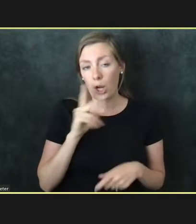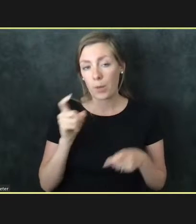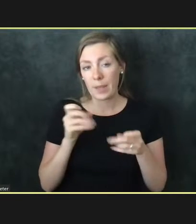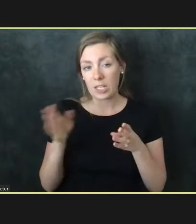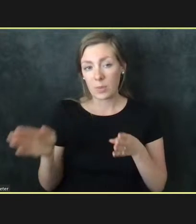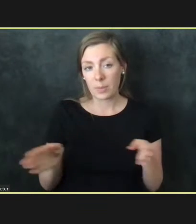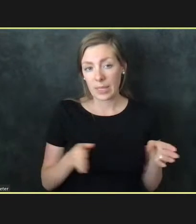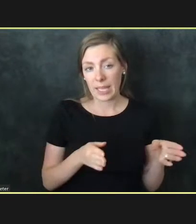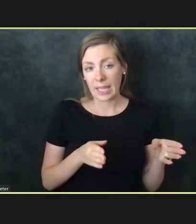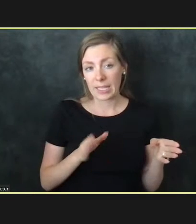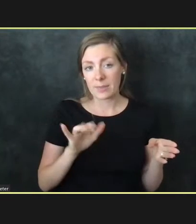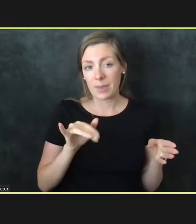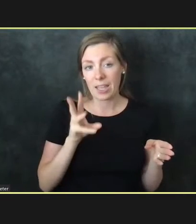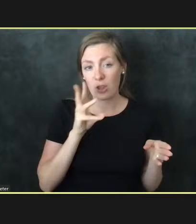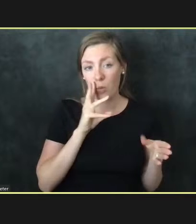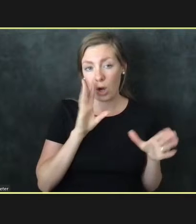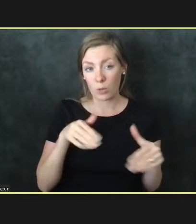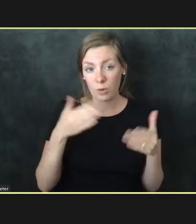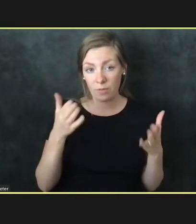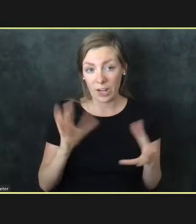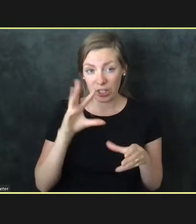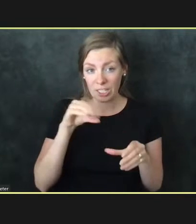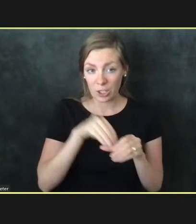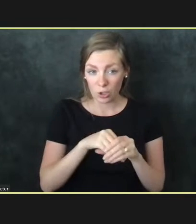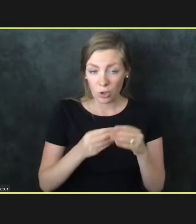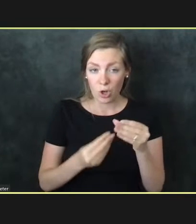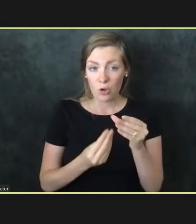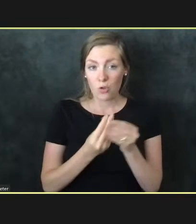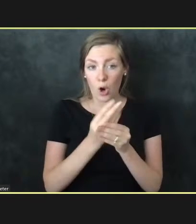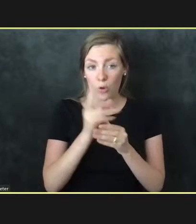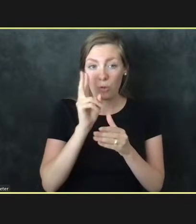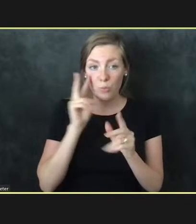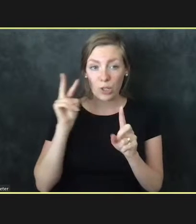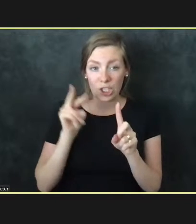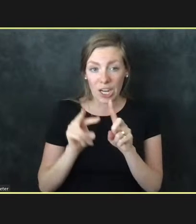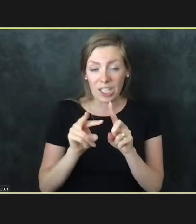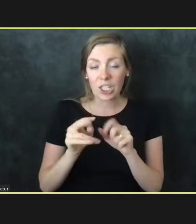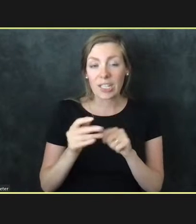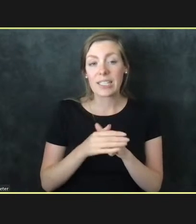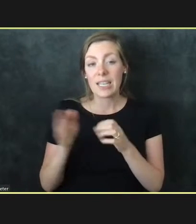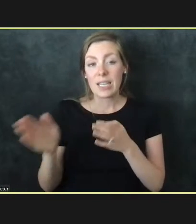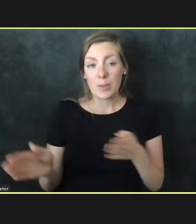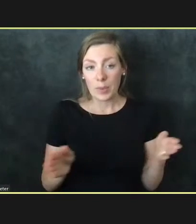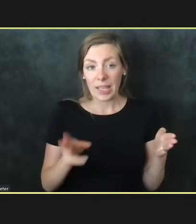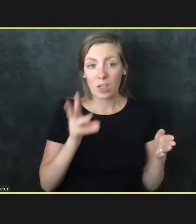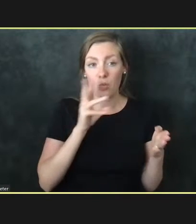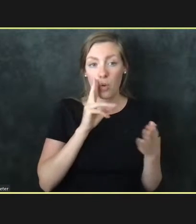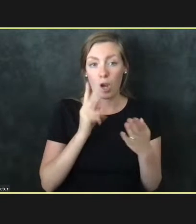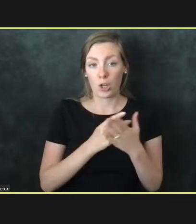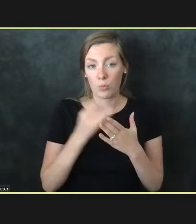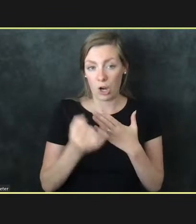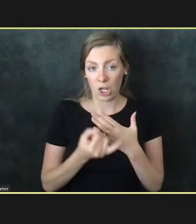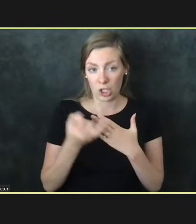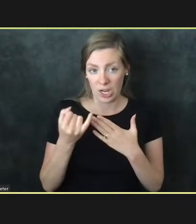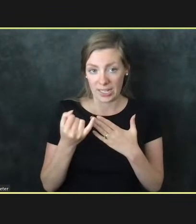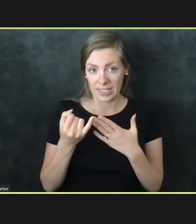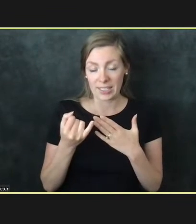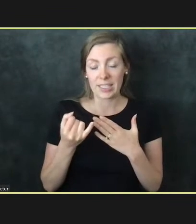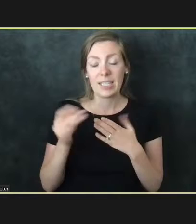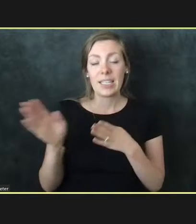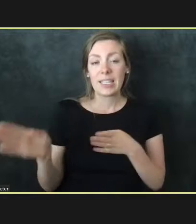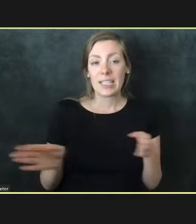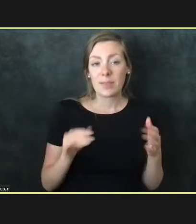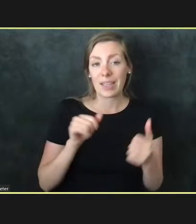local water providers el include plan que hay growth projections, sobre planned agua, water projects, and water conservation efforts. proyectos de agua y la These plans conservación address